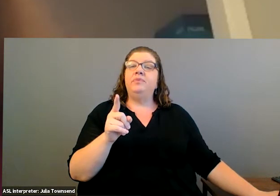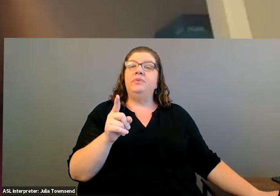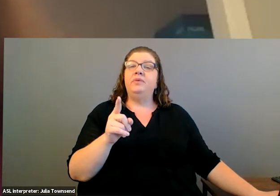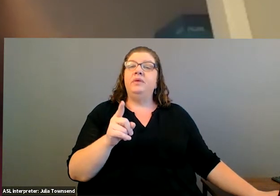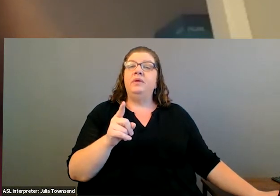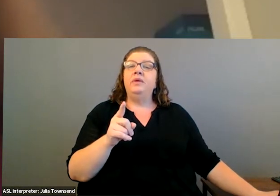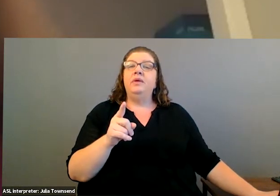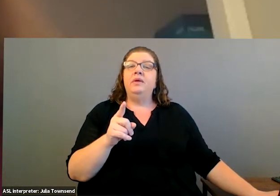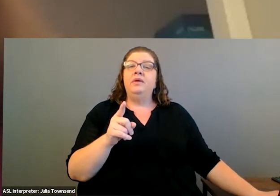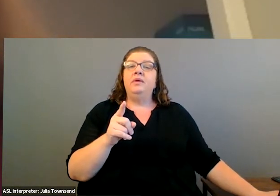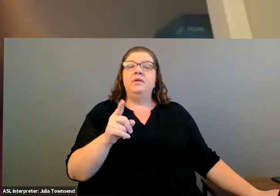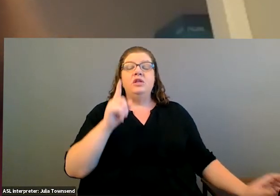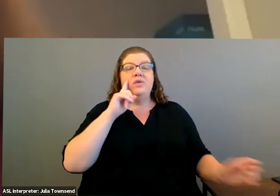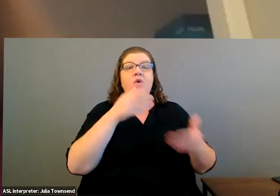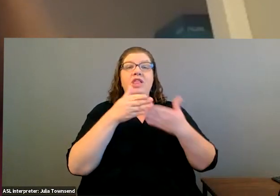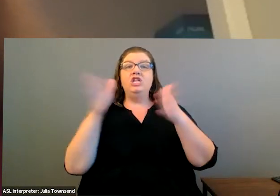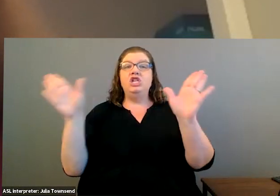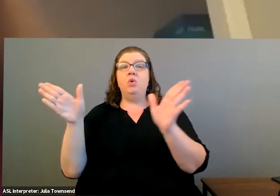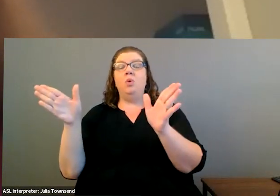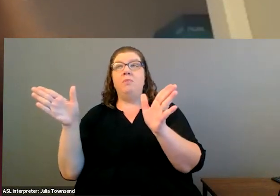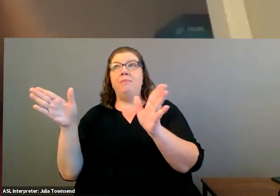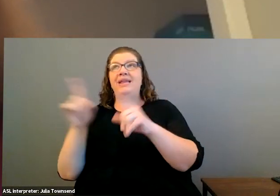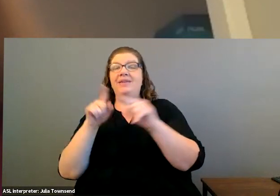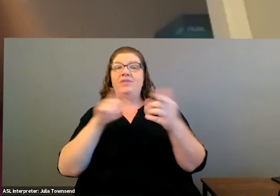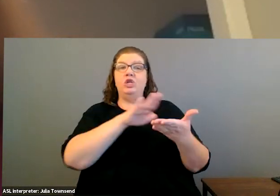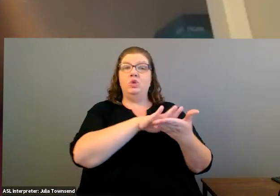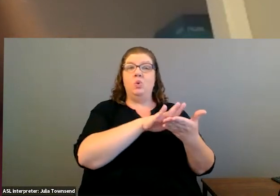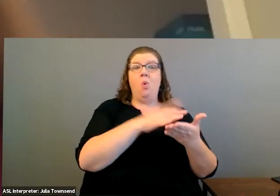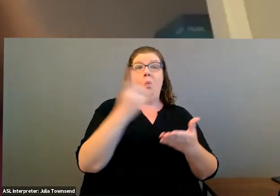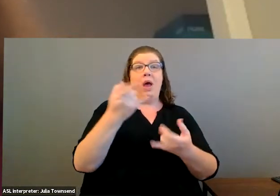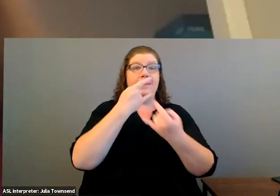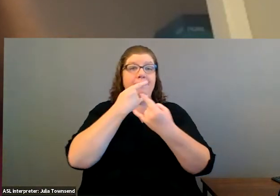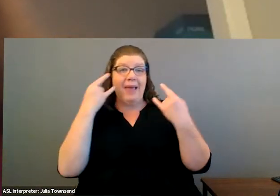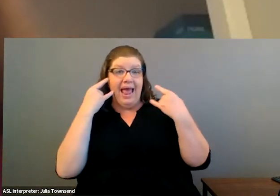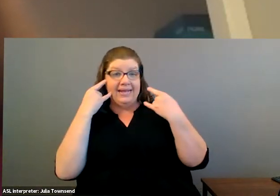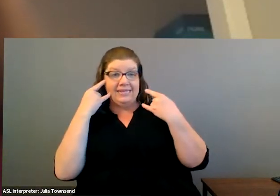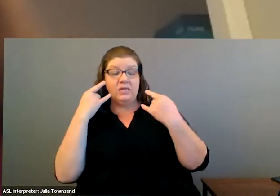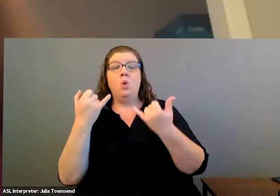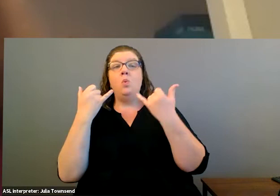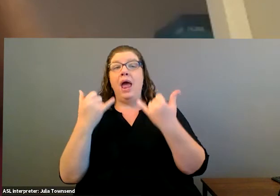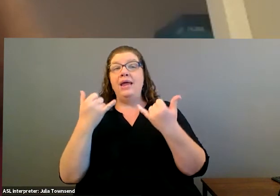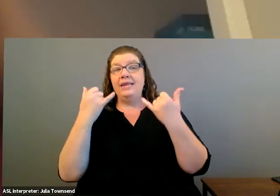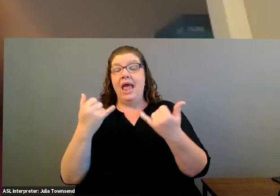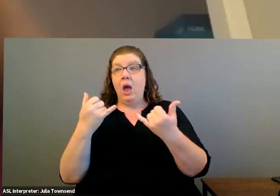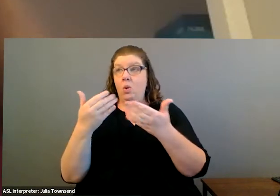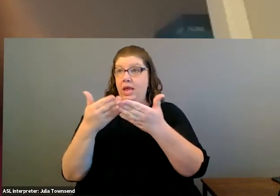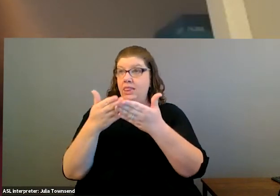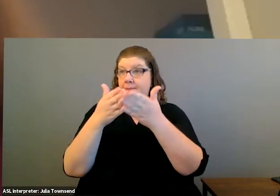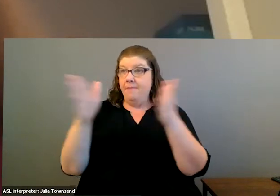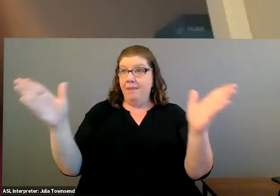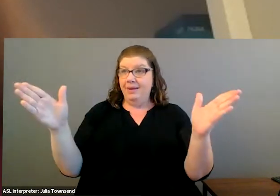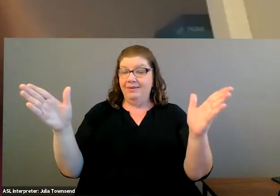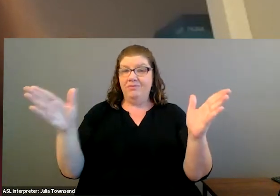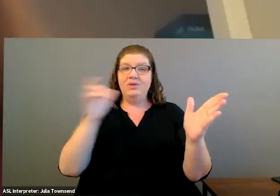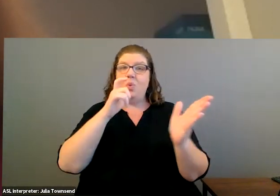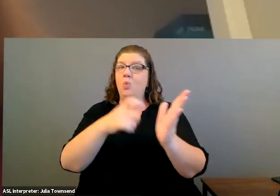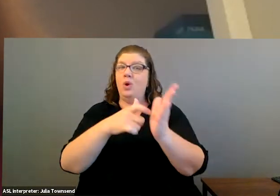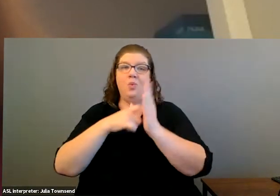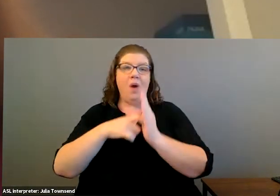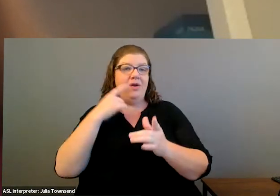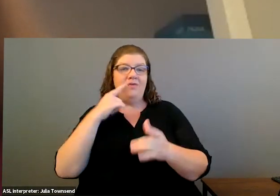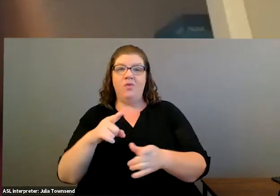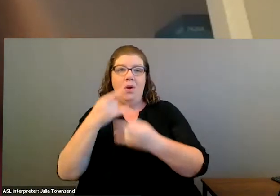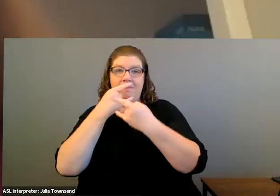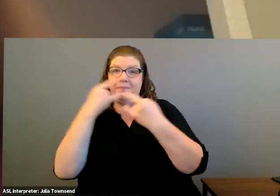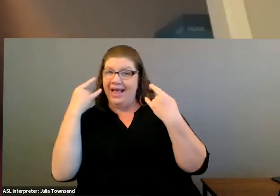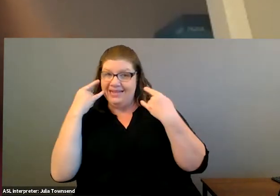schools. So one of the areas there are some differences is masks. Right now in the public, we don't have requirements for people to wear